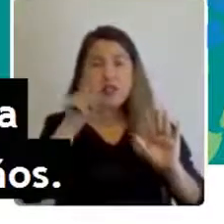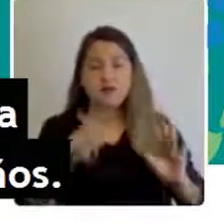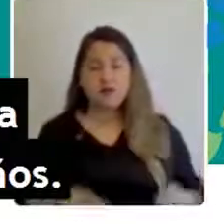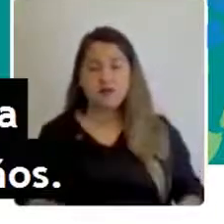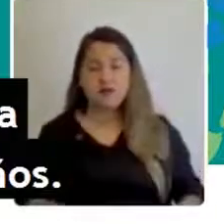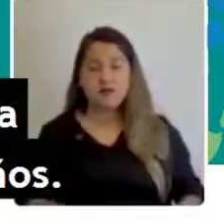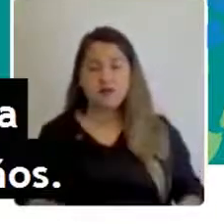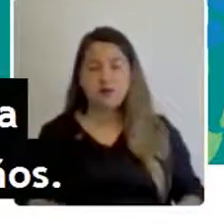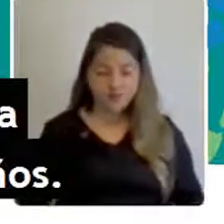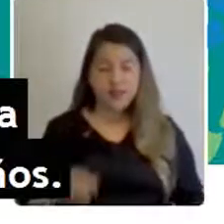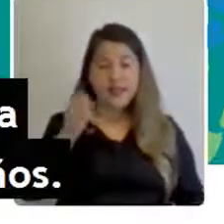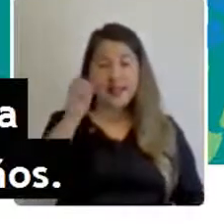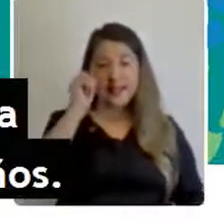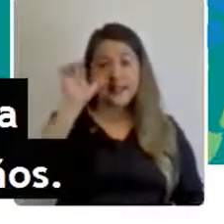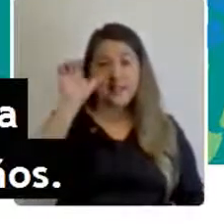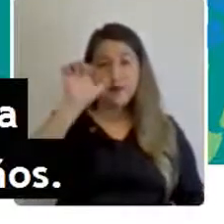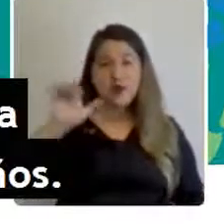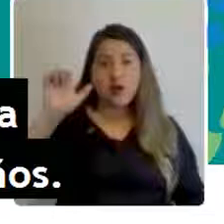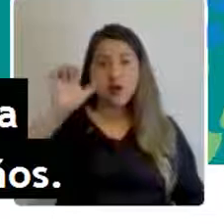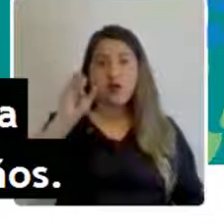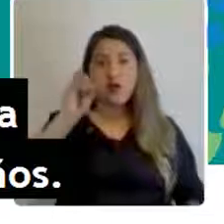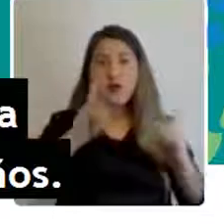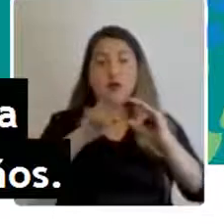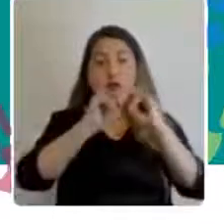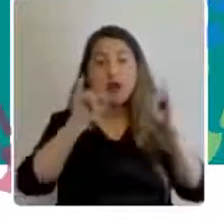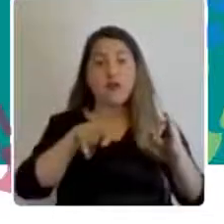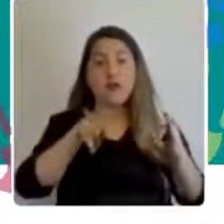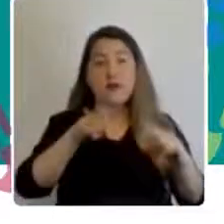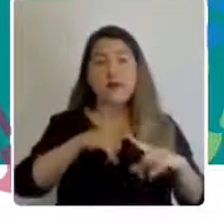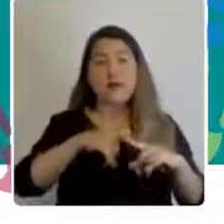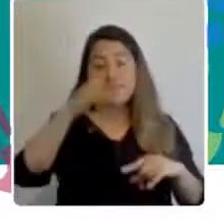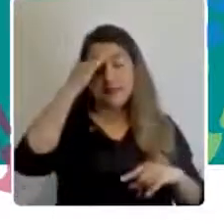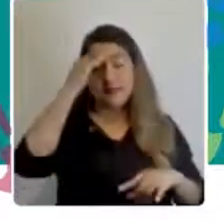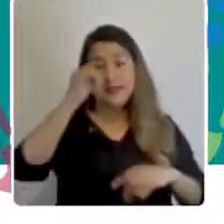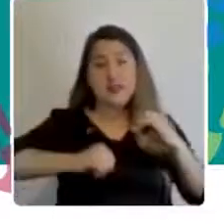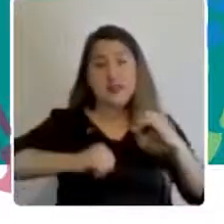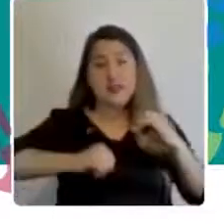Entendemos que en Europa, de alguna forma, esa fue la experiencia con los años.